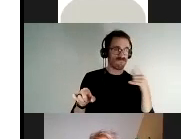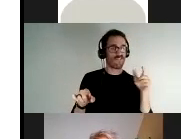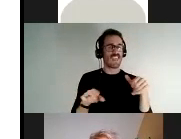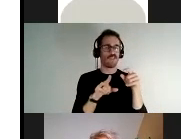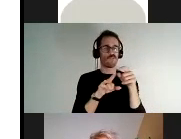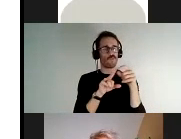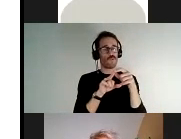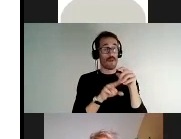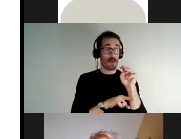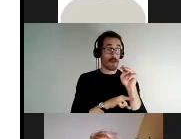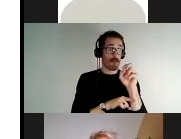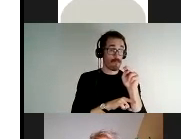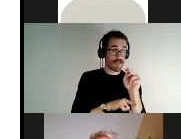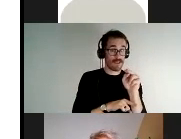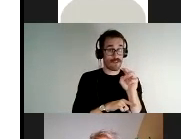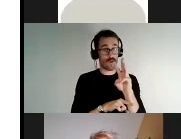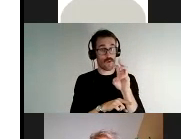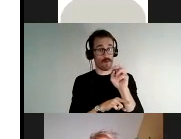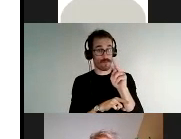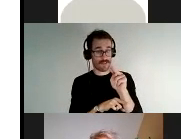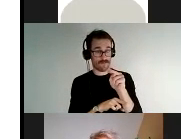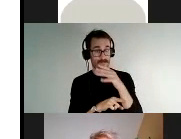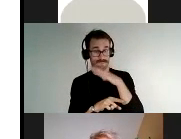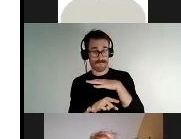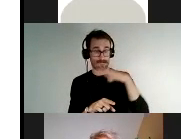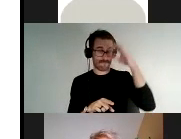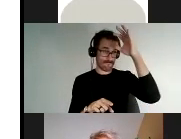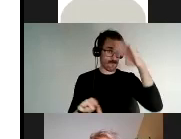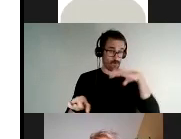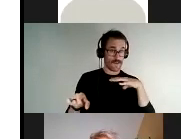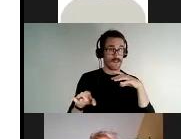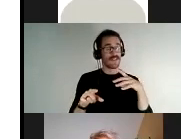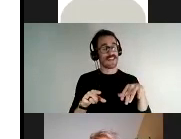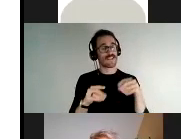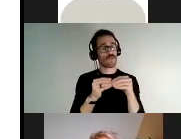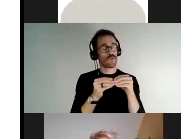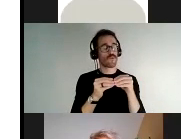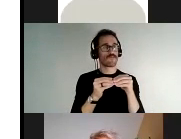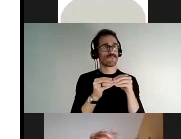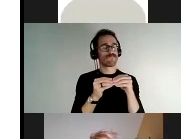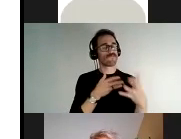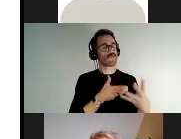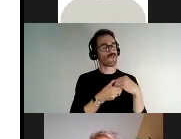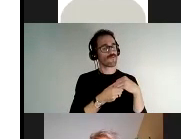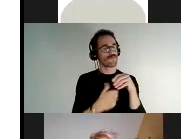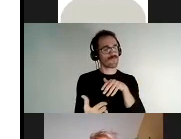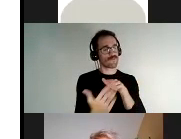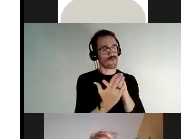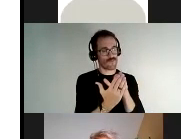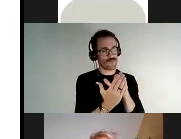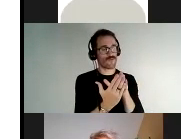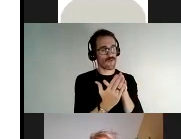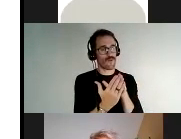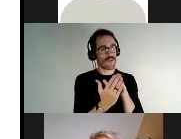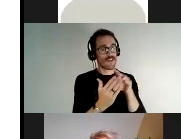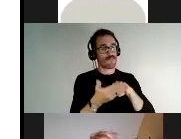women, I'm talking about the more inclusive way of thinking about those. So including